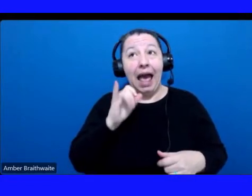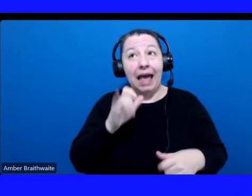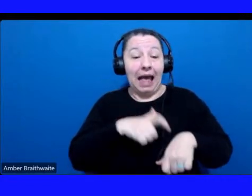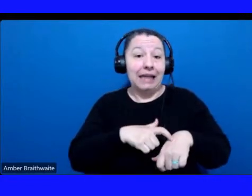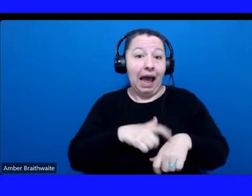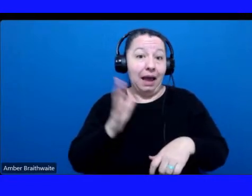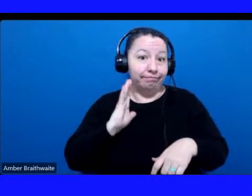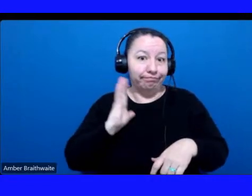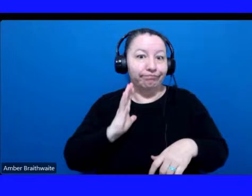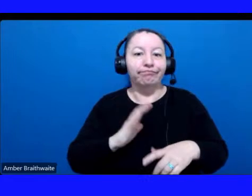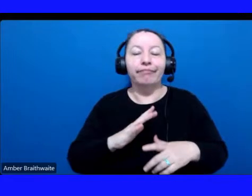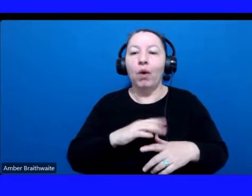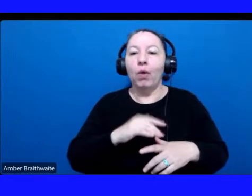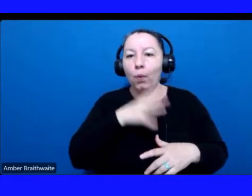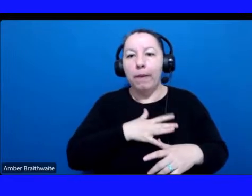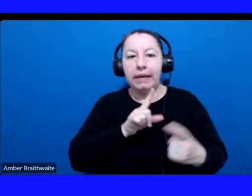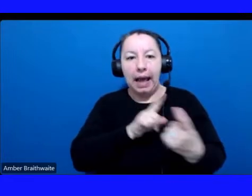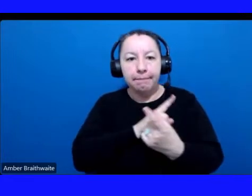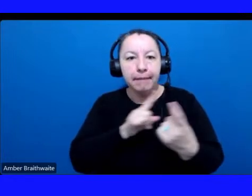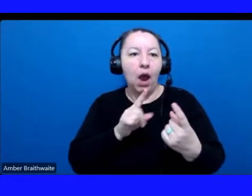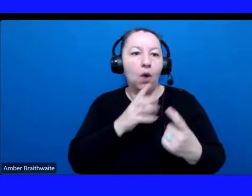the kind of